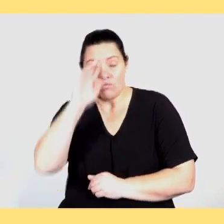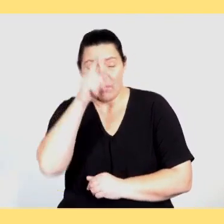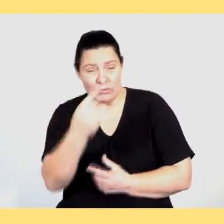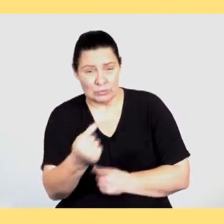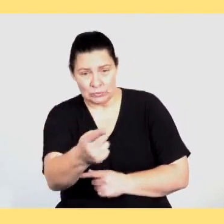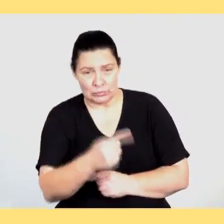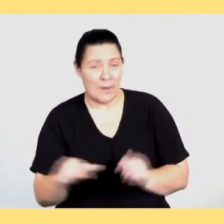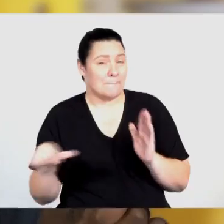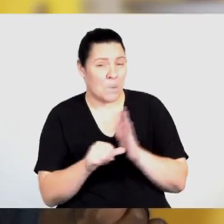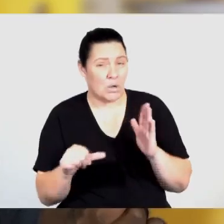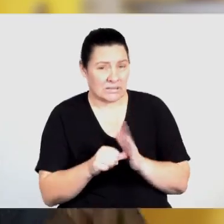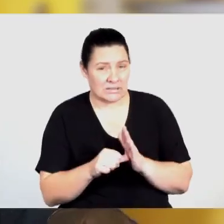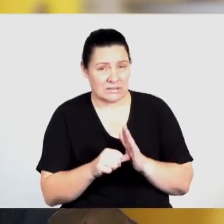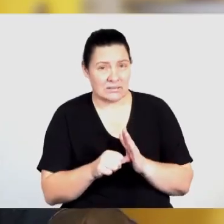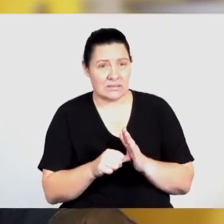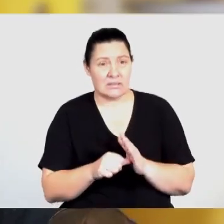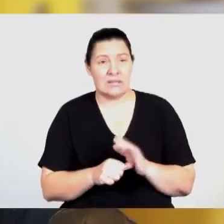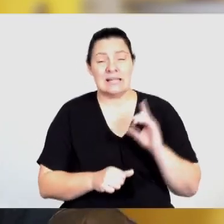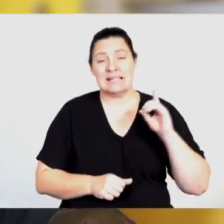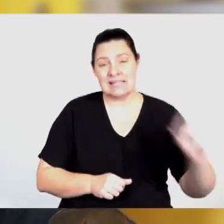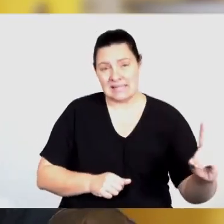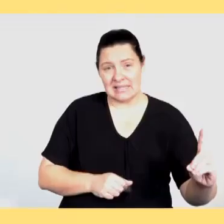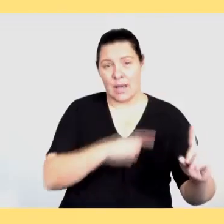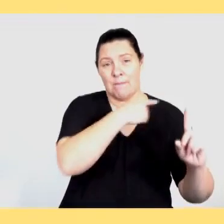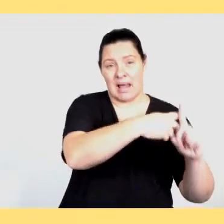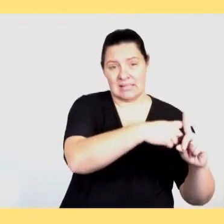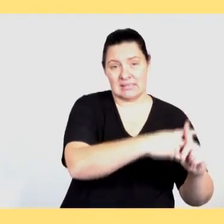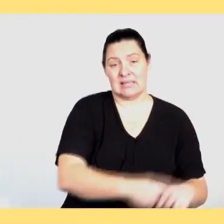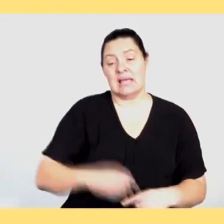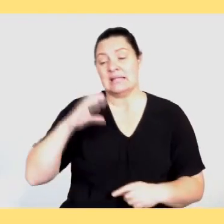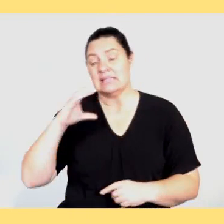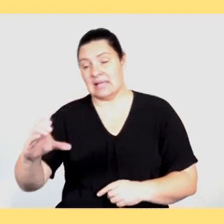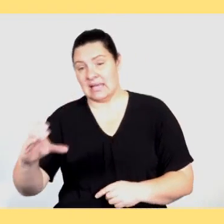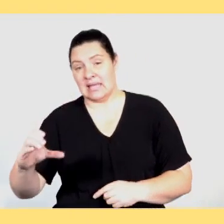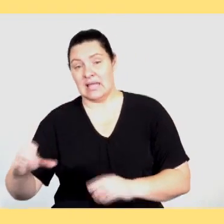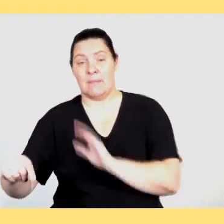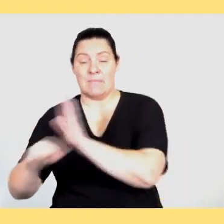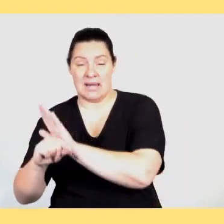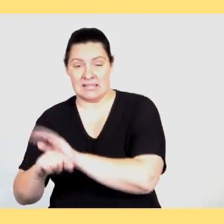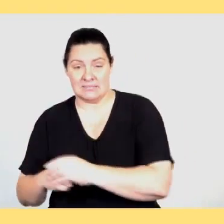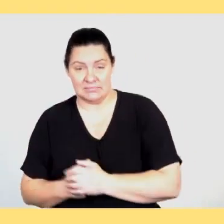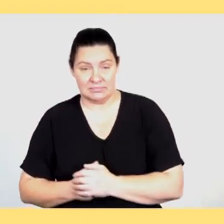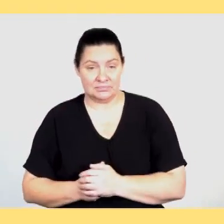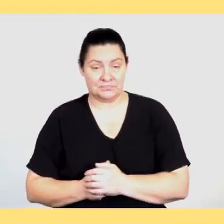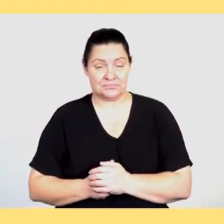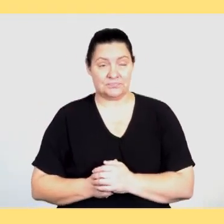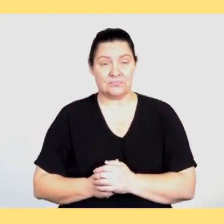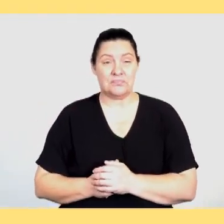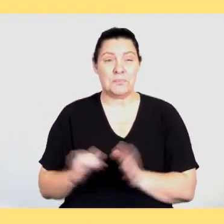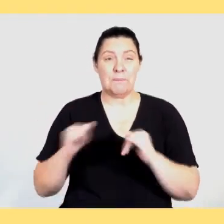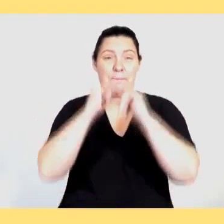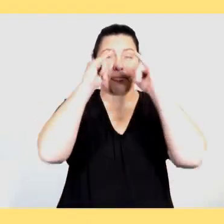the debtor's ledger, very important. On the debit side, it's a plus. On the credit side, that's a minus. So